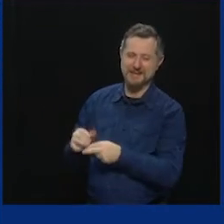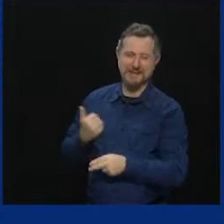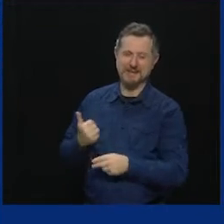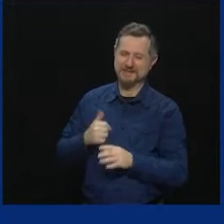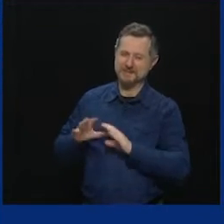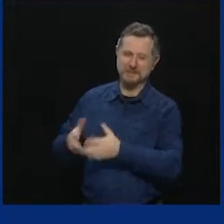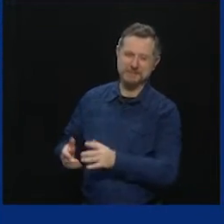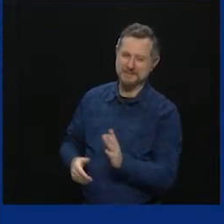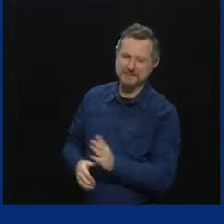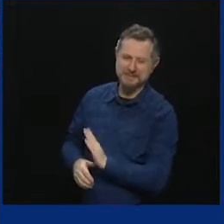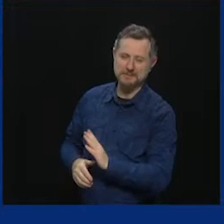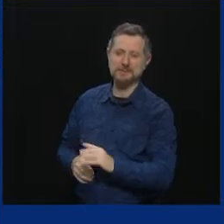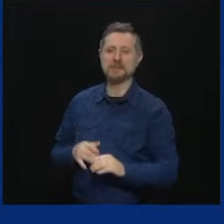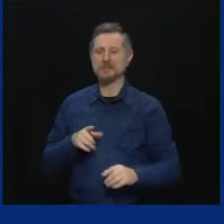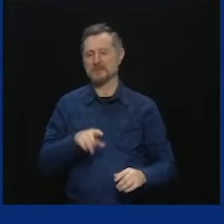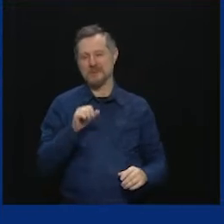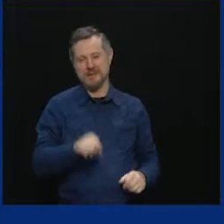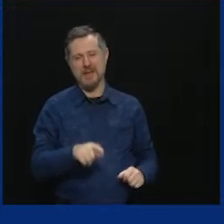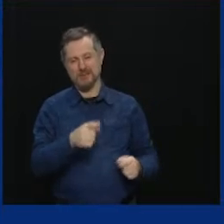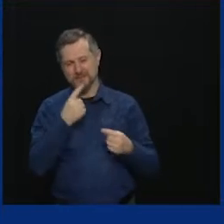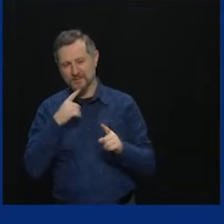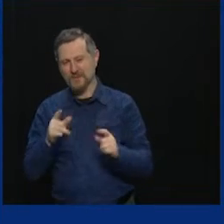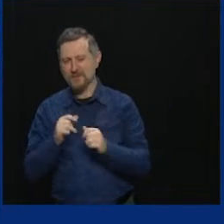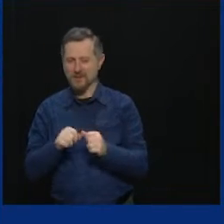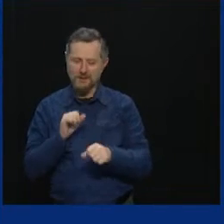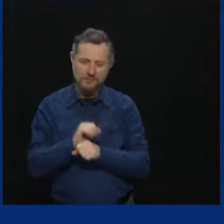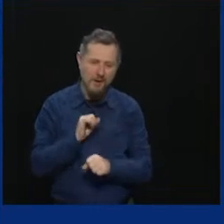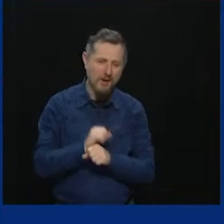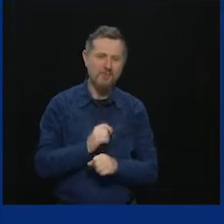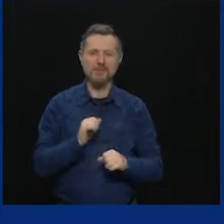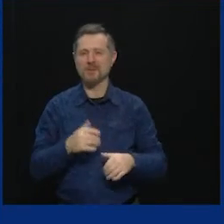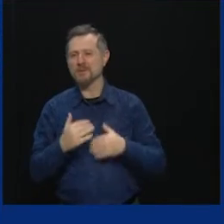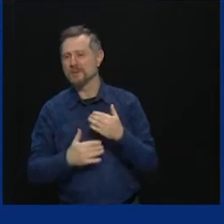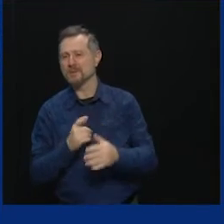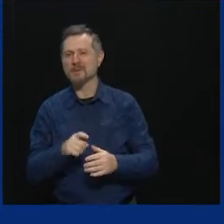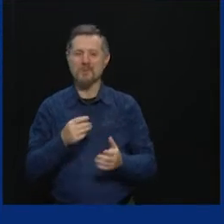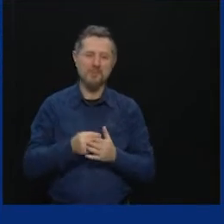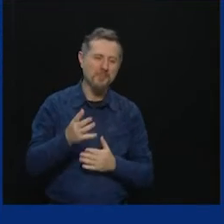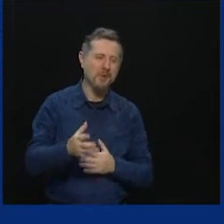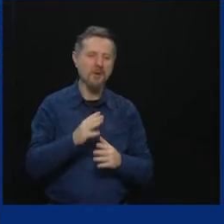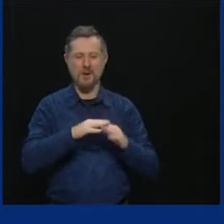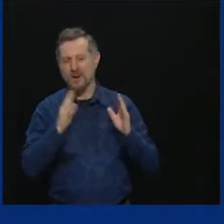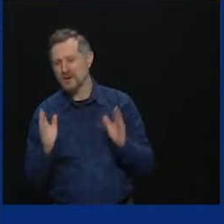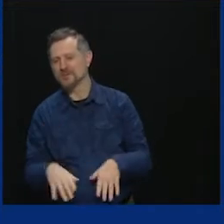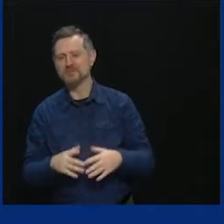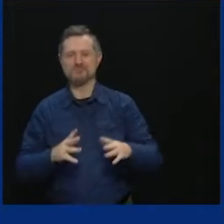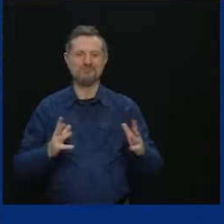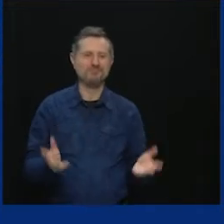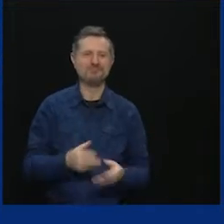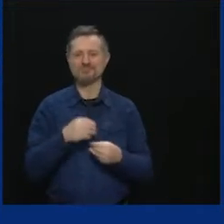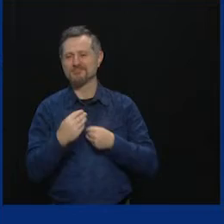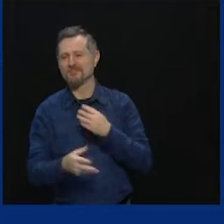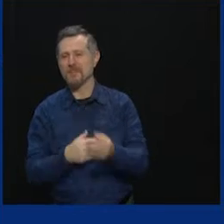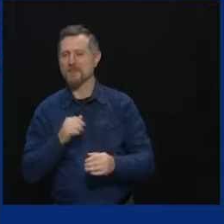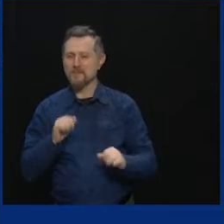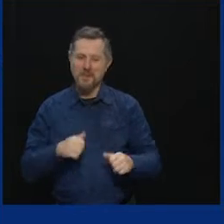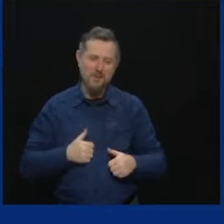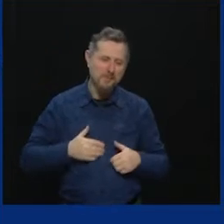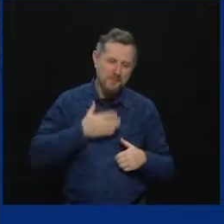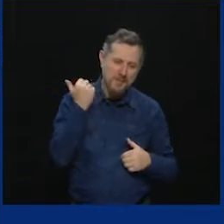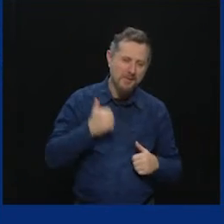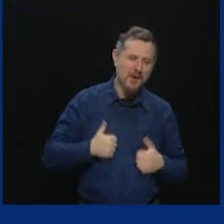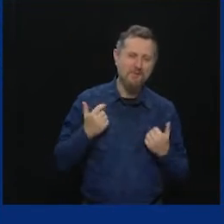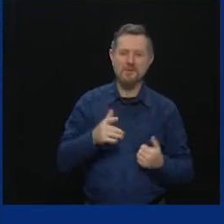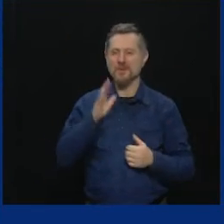can lead a productive life. You can have a job. You can buy something, a house, a car. You can live an entirely different life and get a good